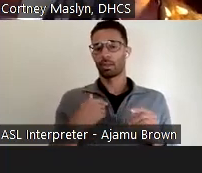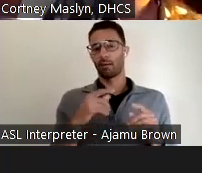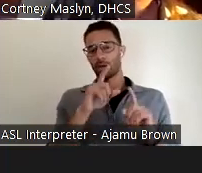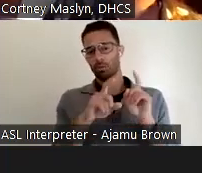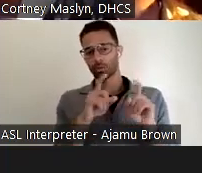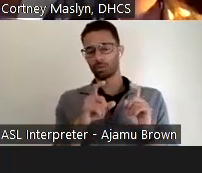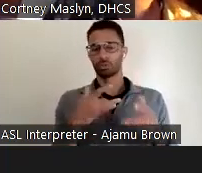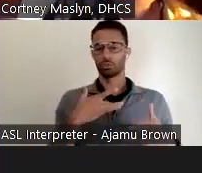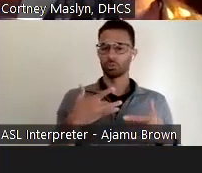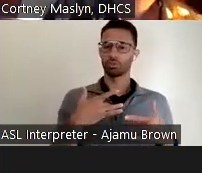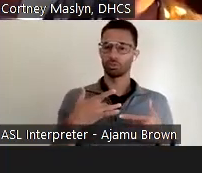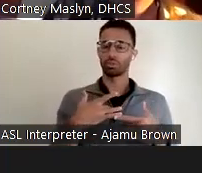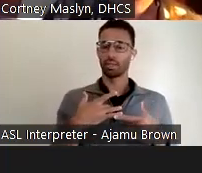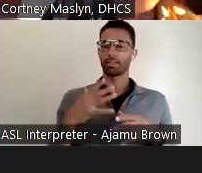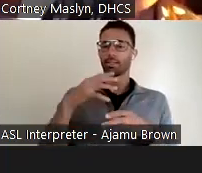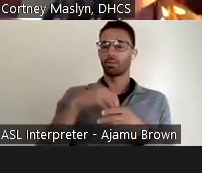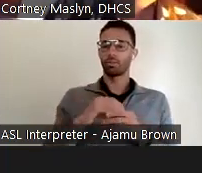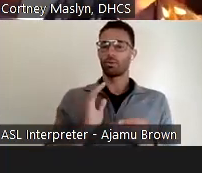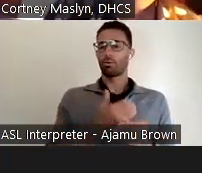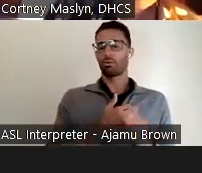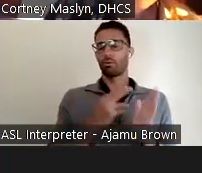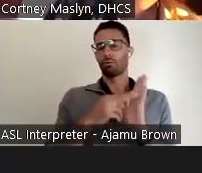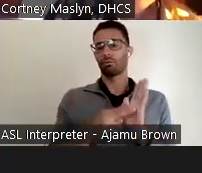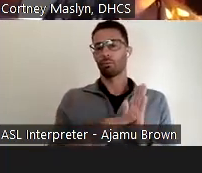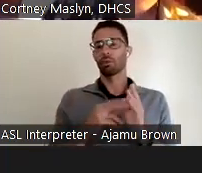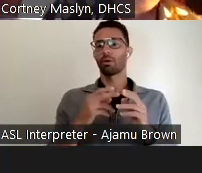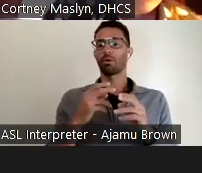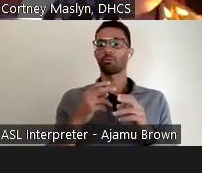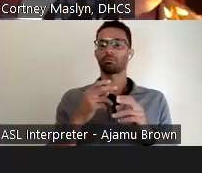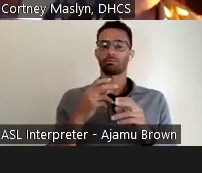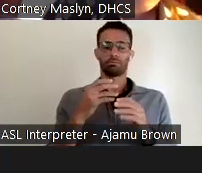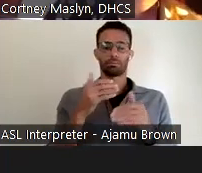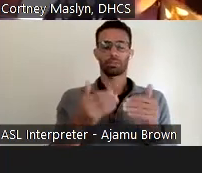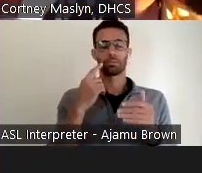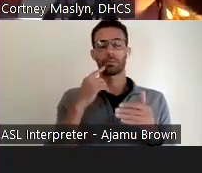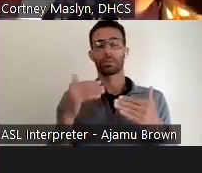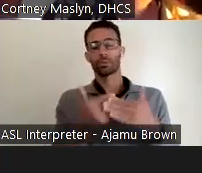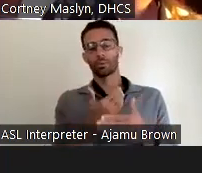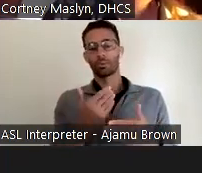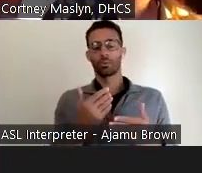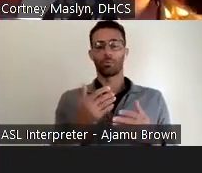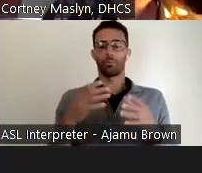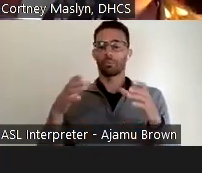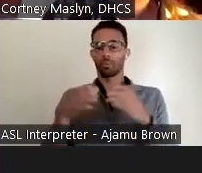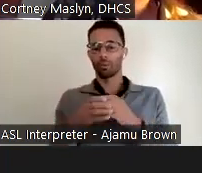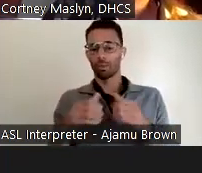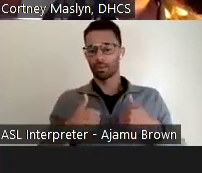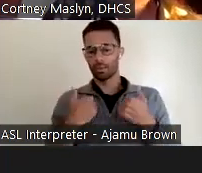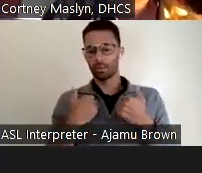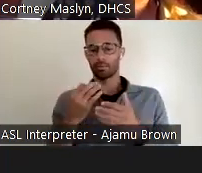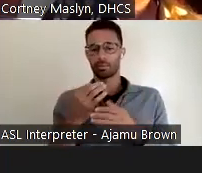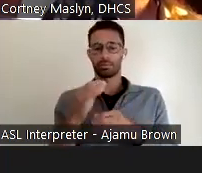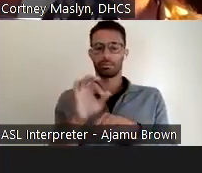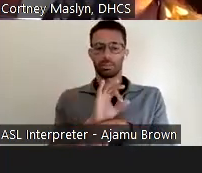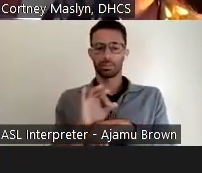built into our enrollment process for any new assisted living facilities, congregate living health facilities, as well as adult residential